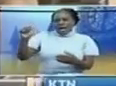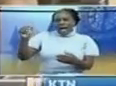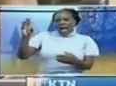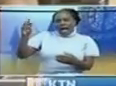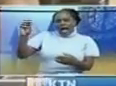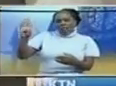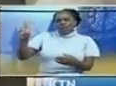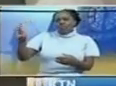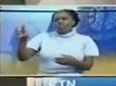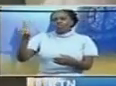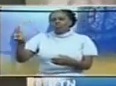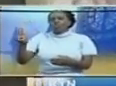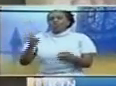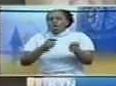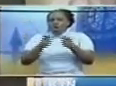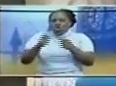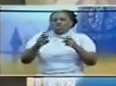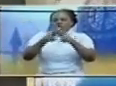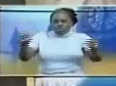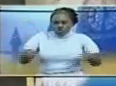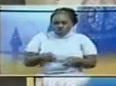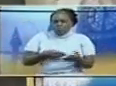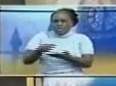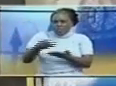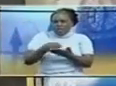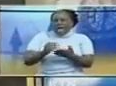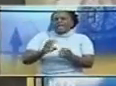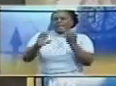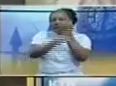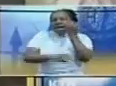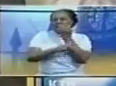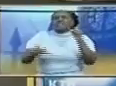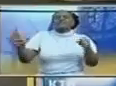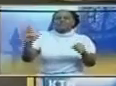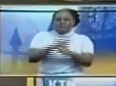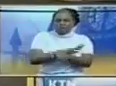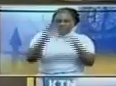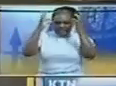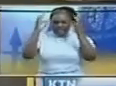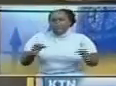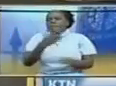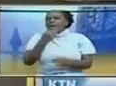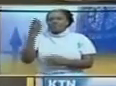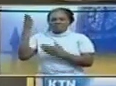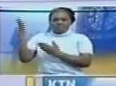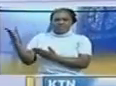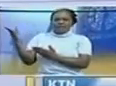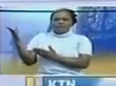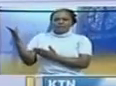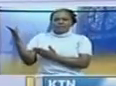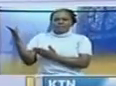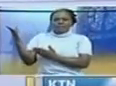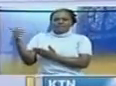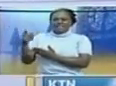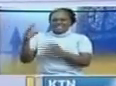room. Here, the supply of electricity throughout the country is determined by the men inside this room.